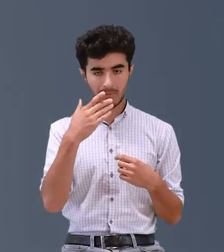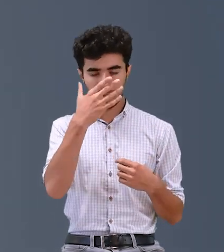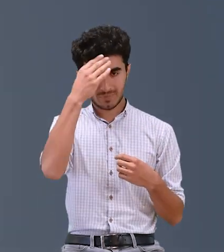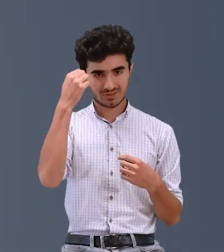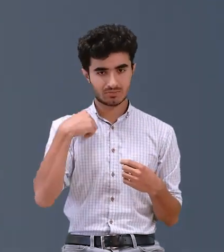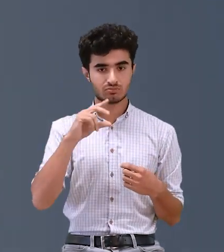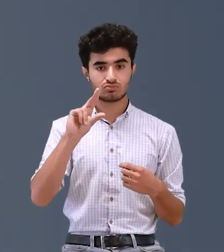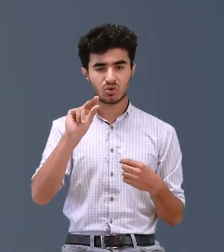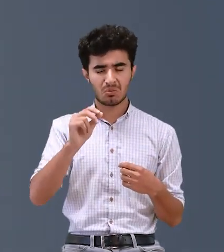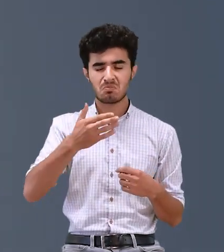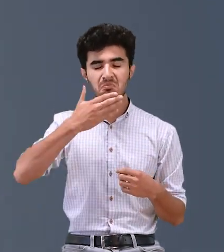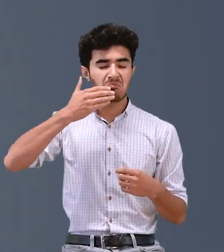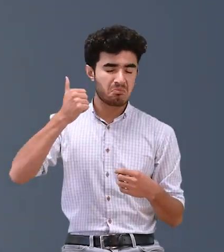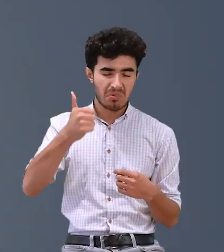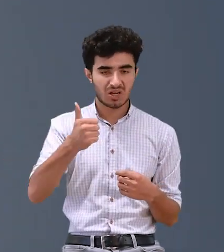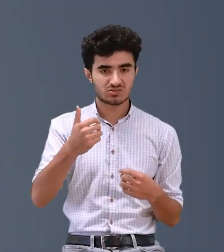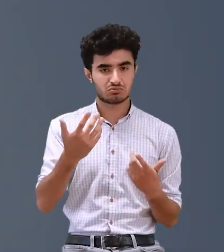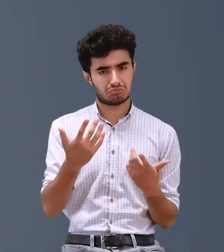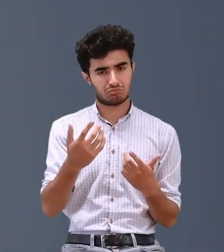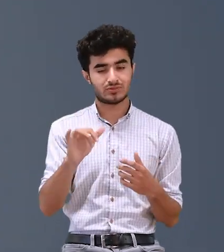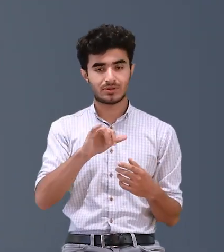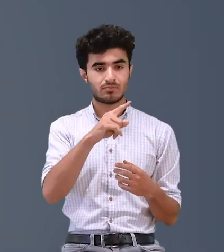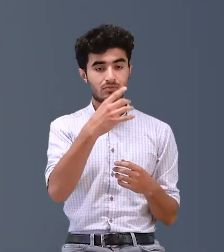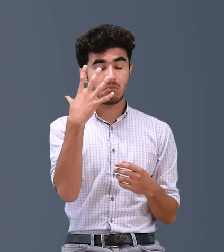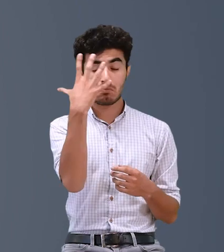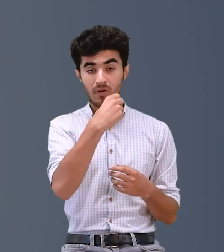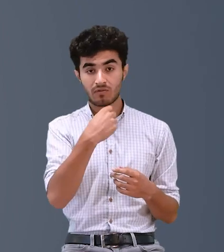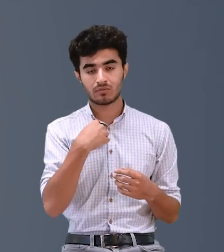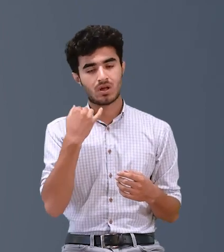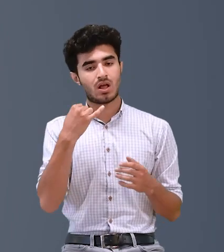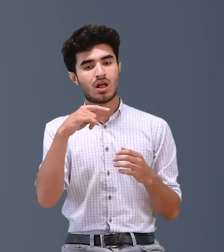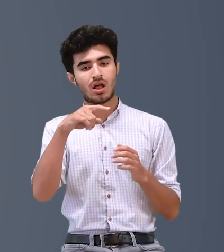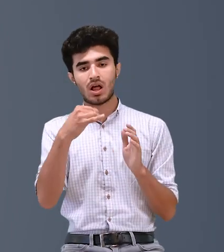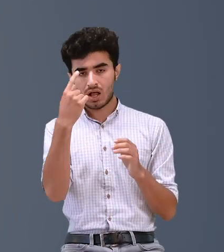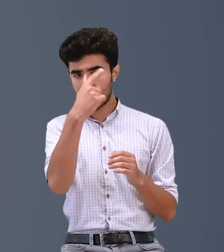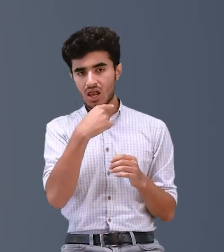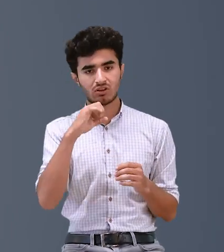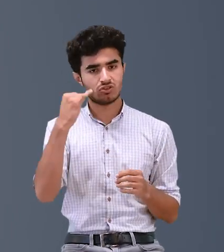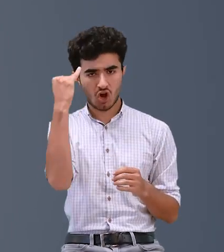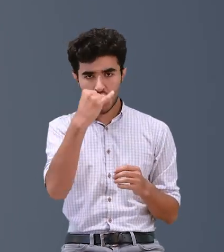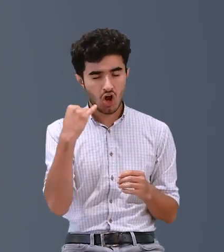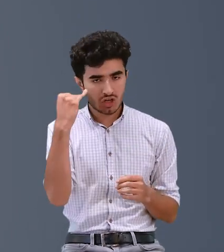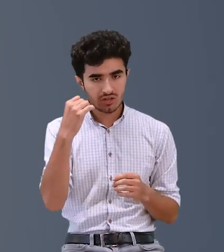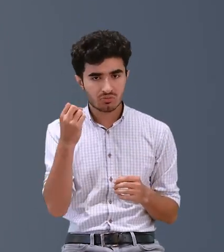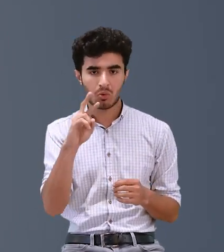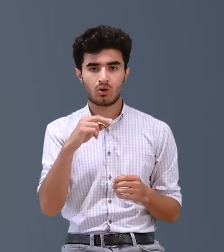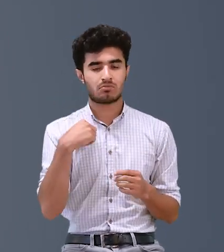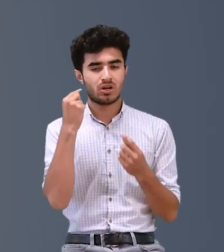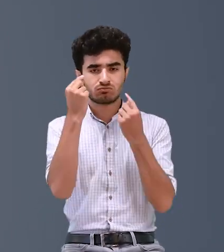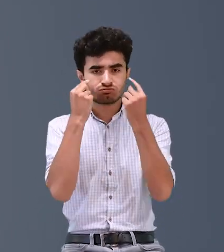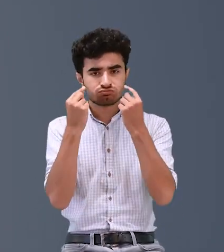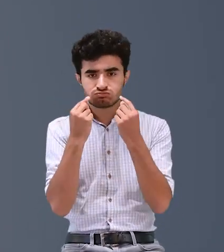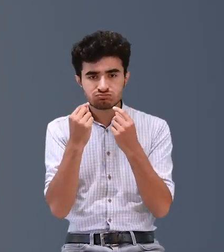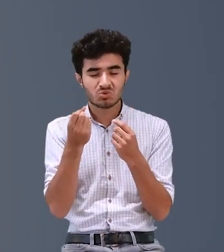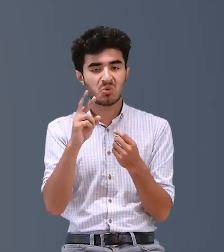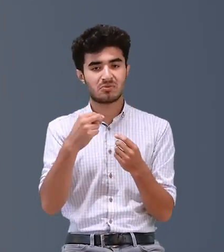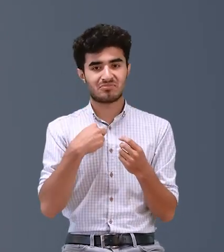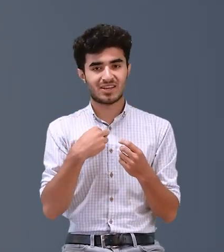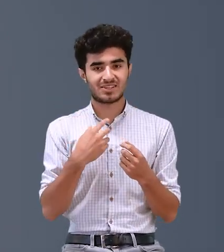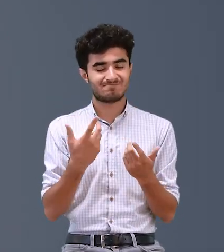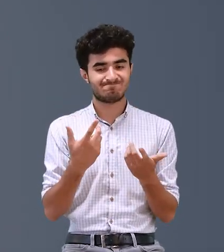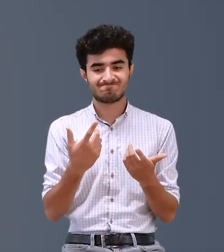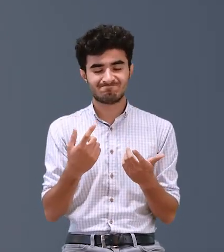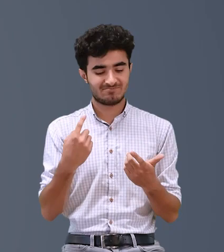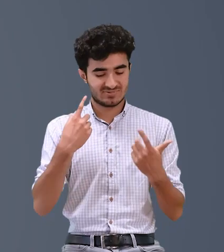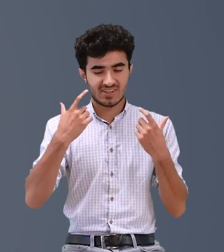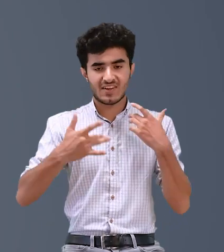So whether that is some super diet plan that we see randomly as we're